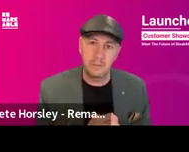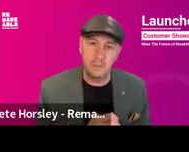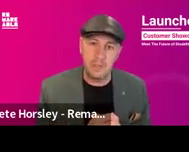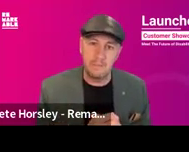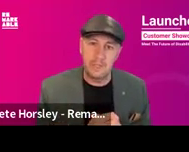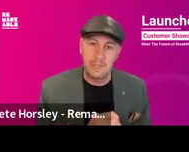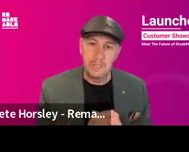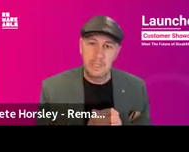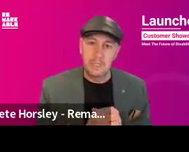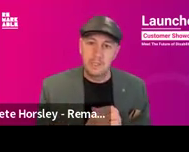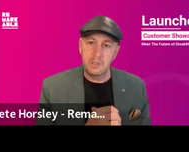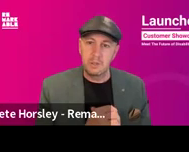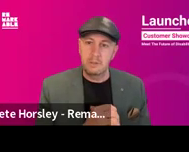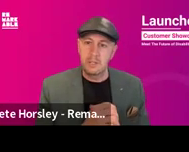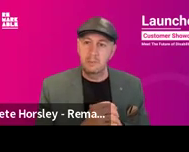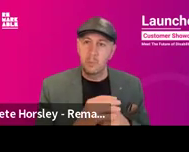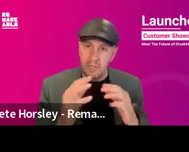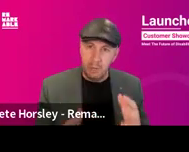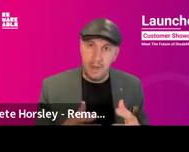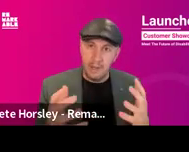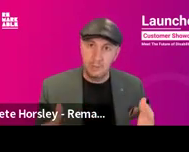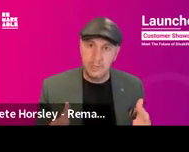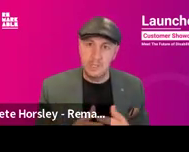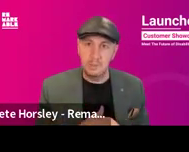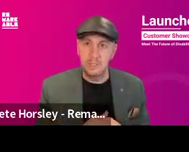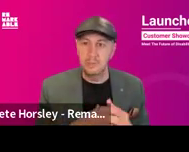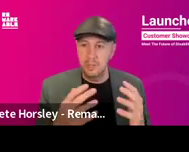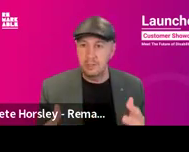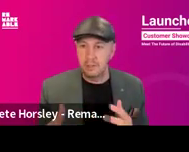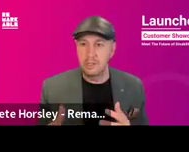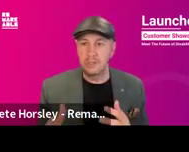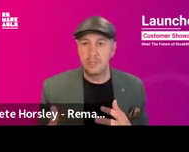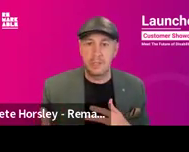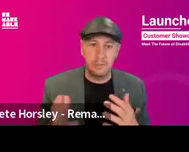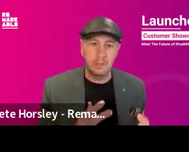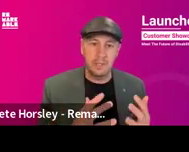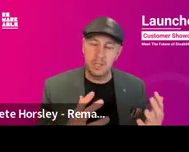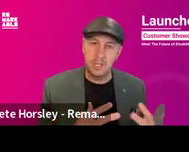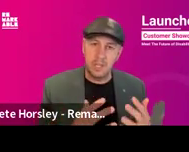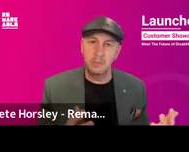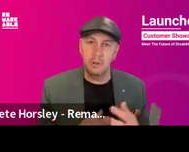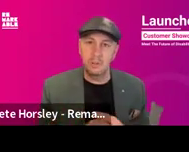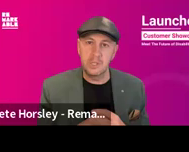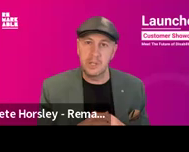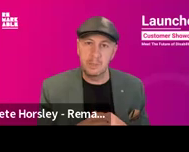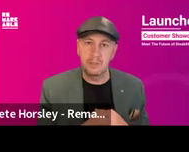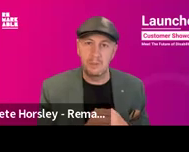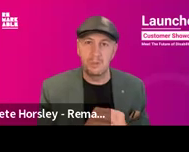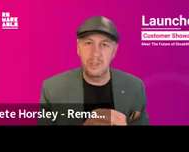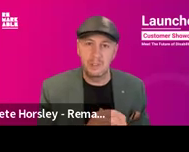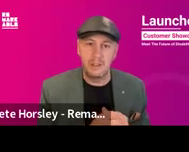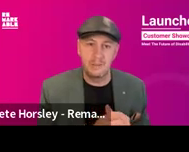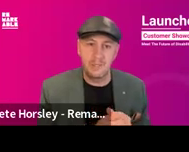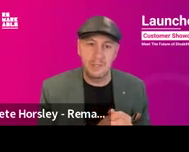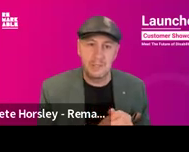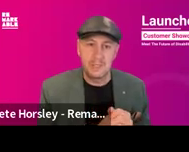designed for them. So we partner with the disability and we acknowledge that they've got such a key role in shaping all